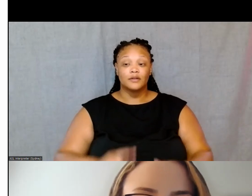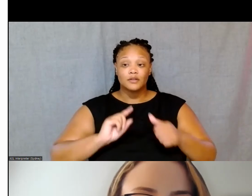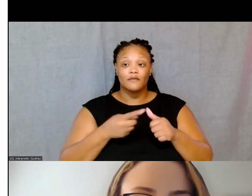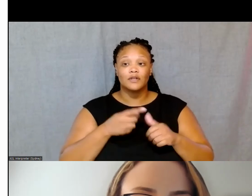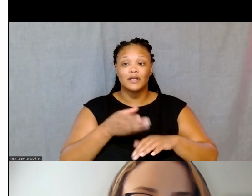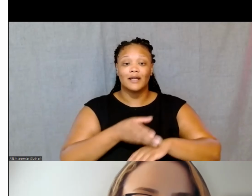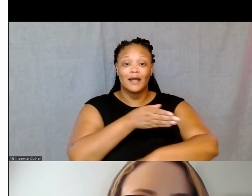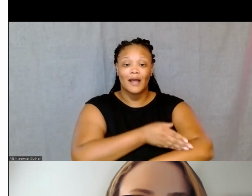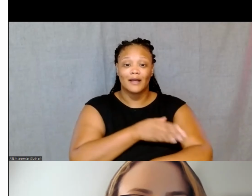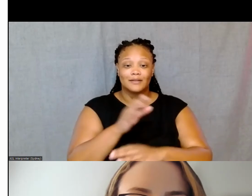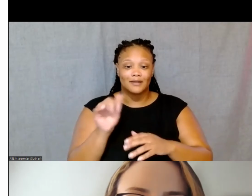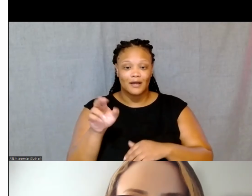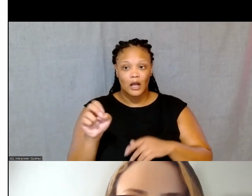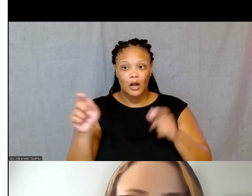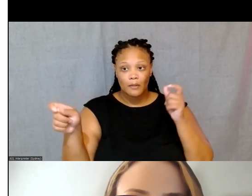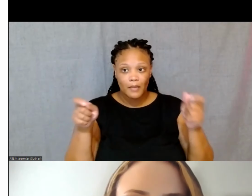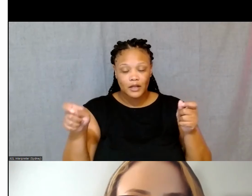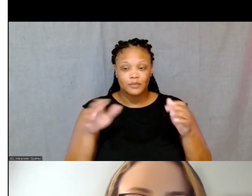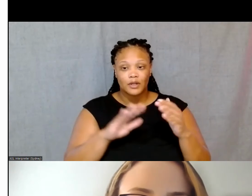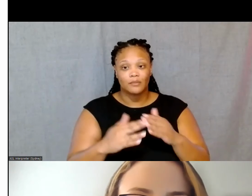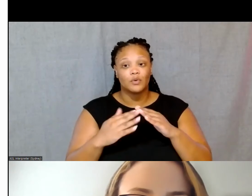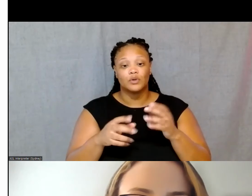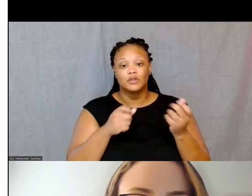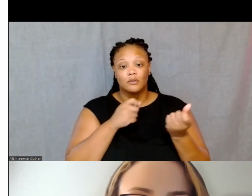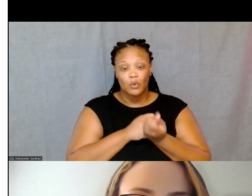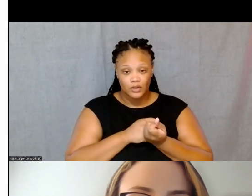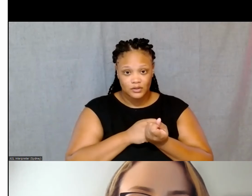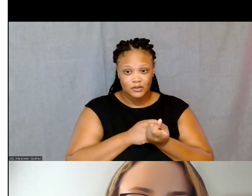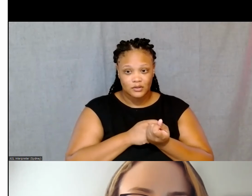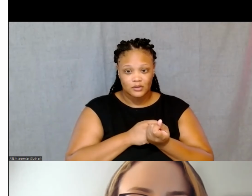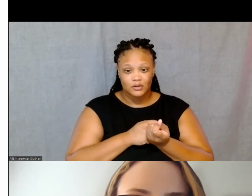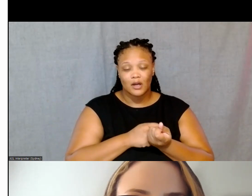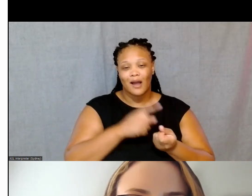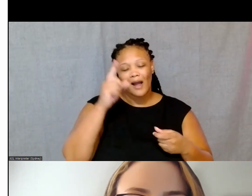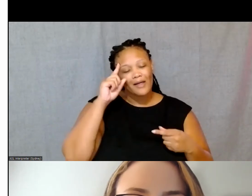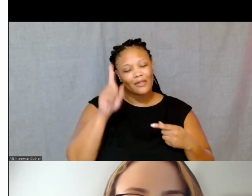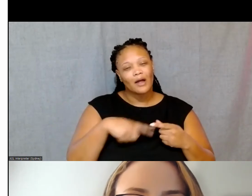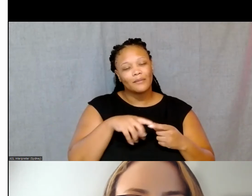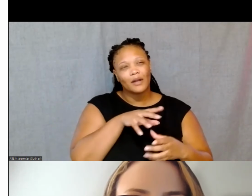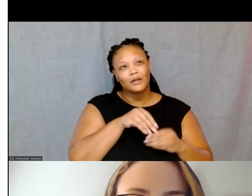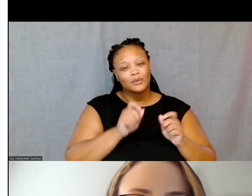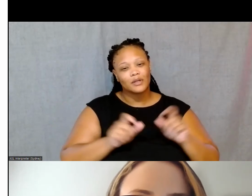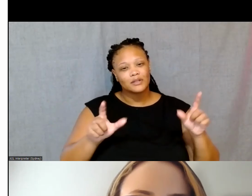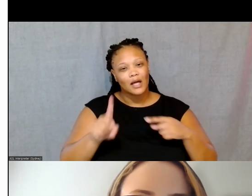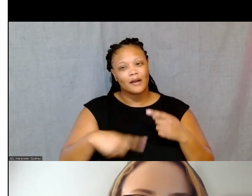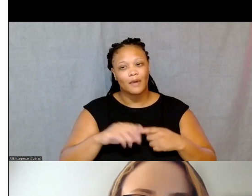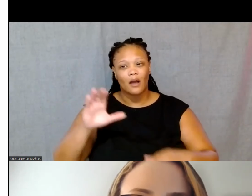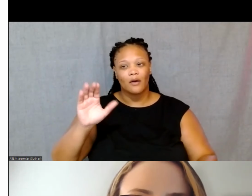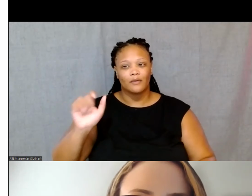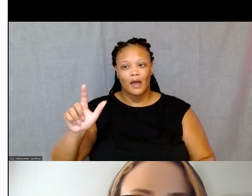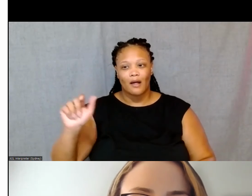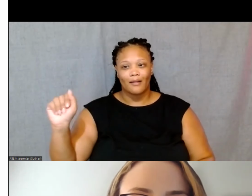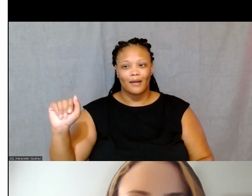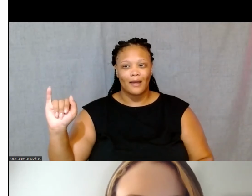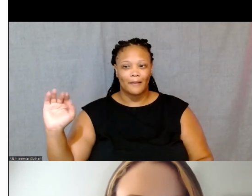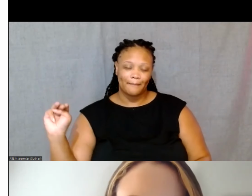community supports. Just to level set first, I thought about including a slide here on CalAIM. And I'm sure